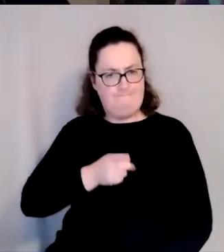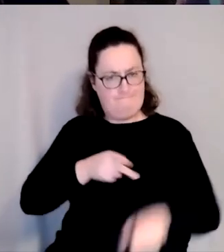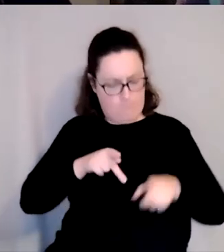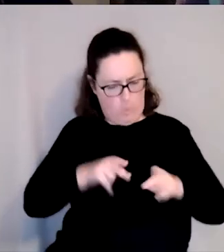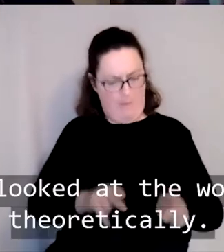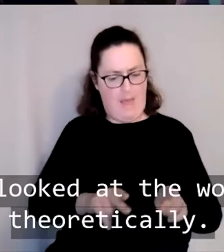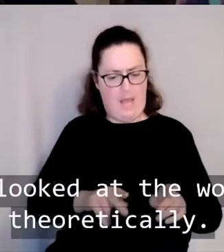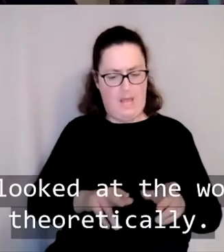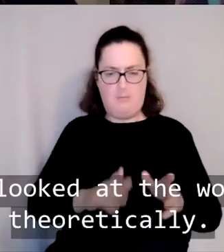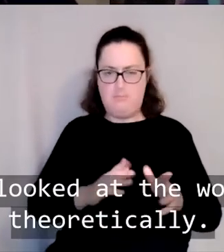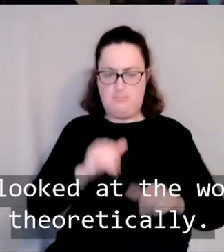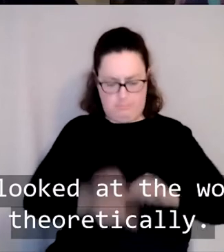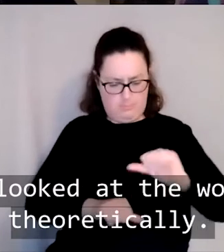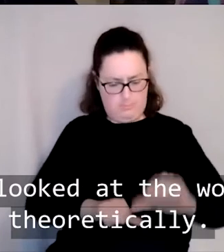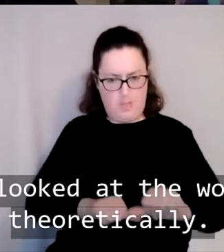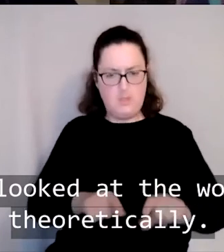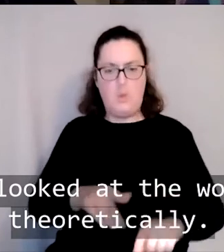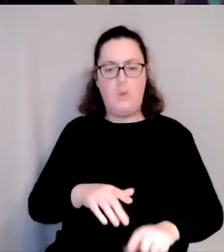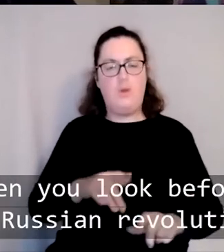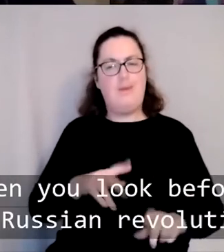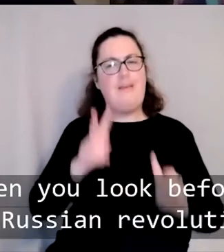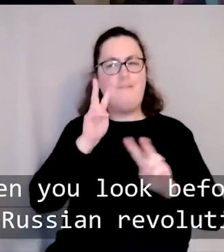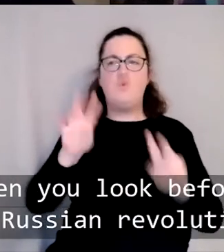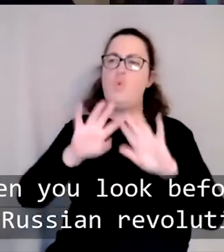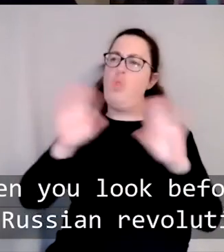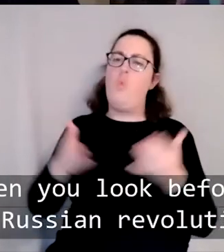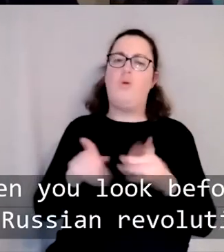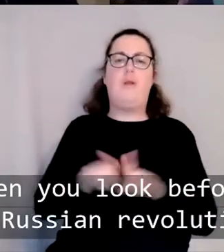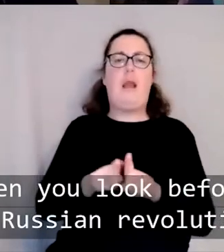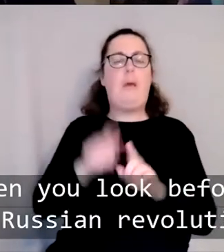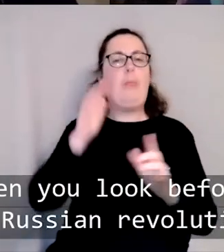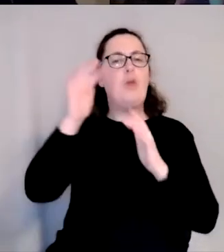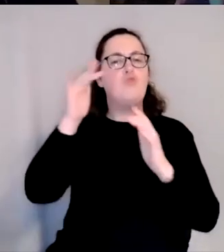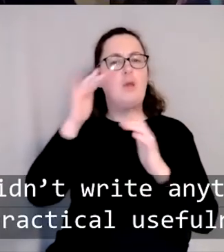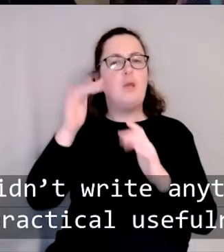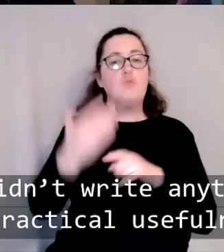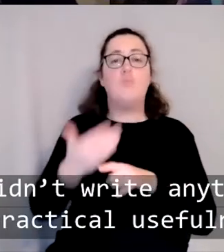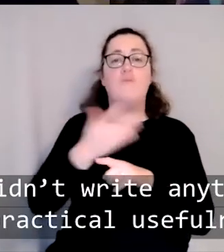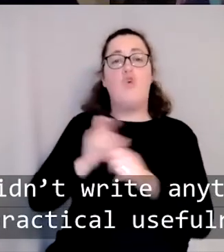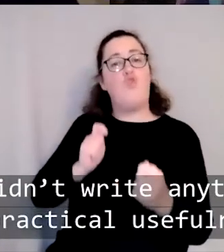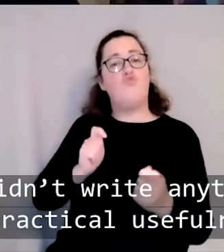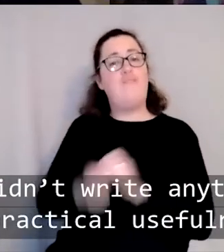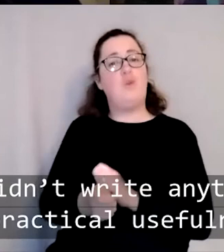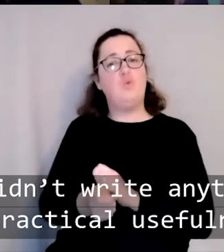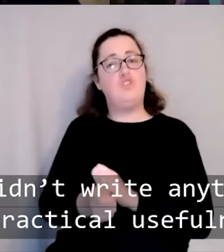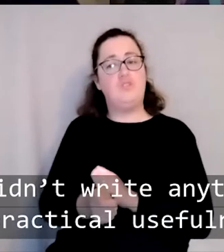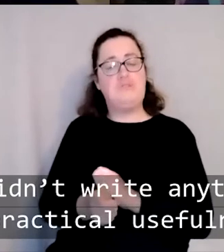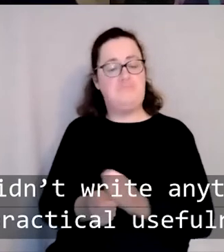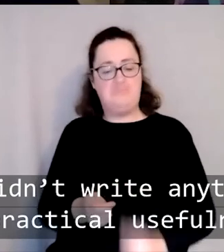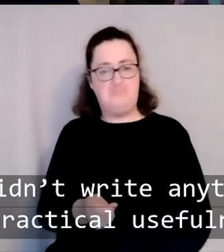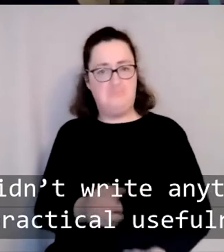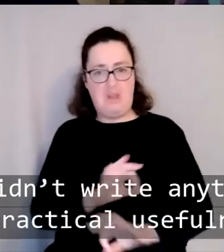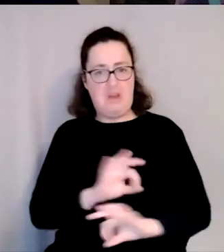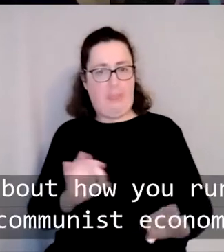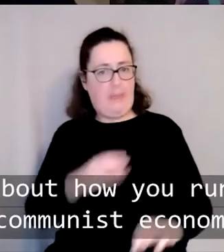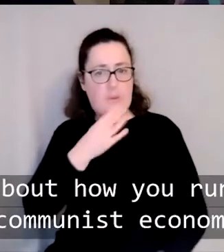world, he looked at the world theoretically. I mean, when you look at his, before the Russian Revolution, he didn't write anything of